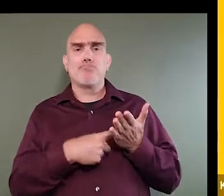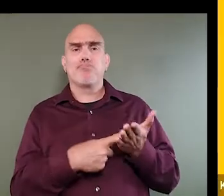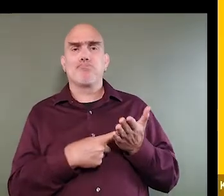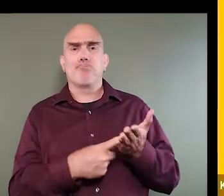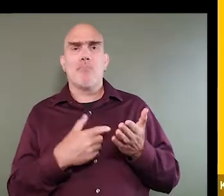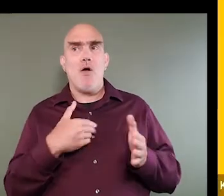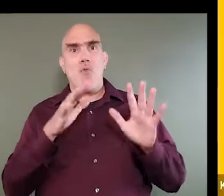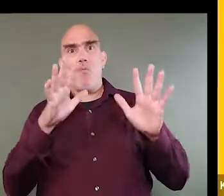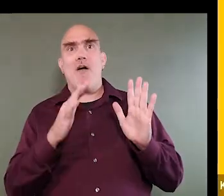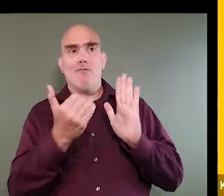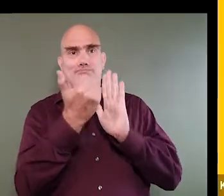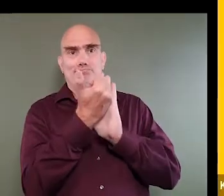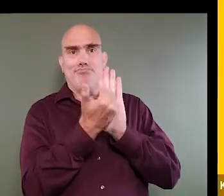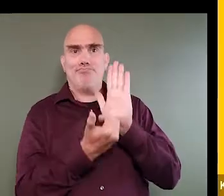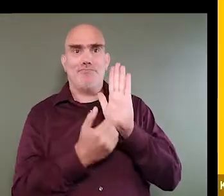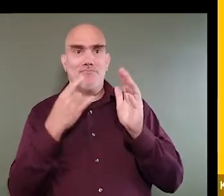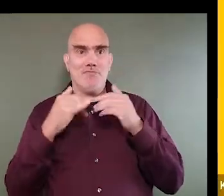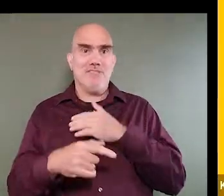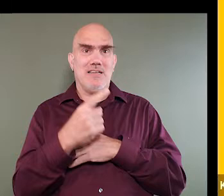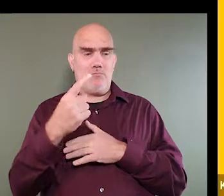our wonderful goal for today, which is flip.